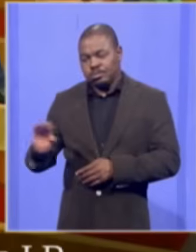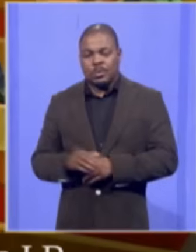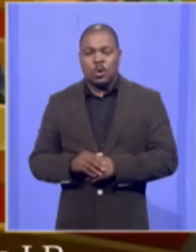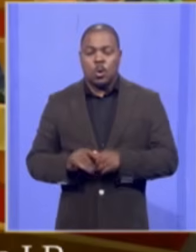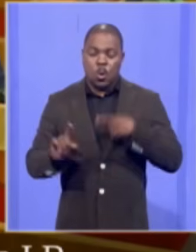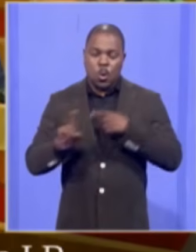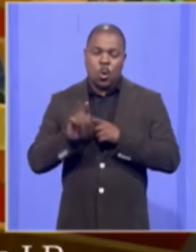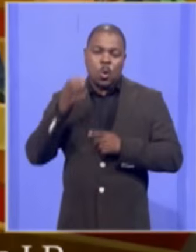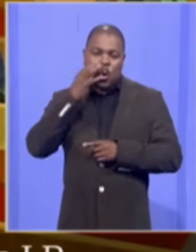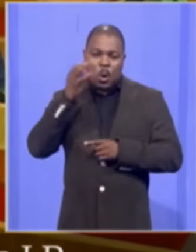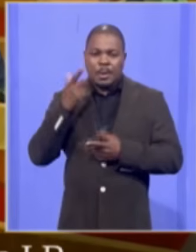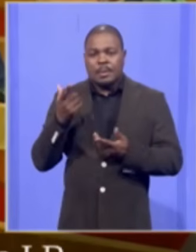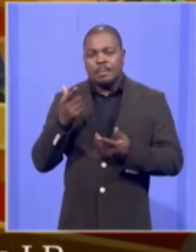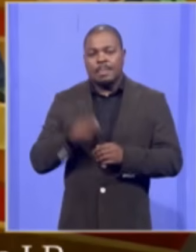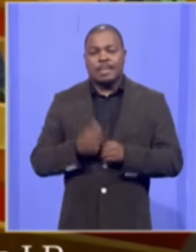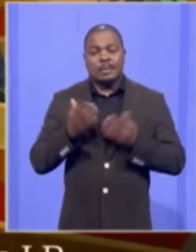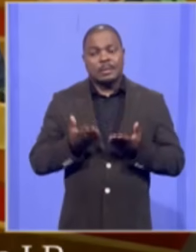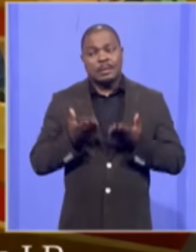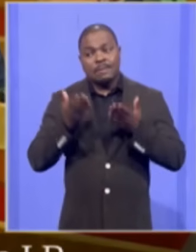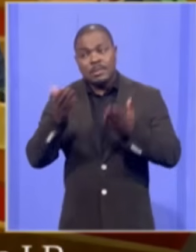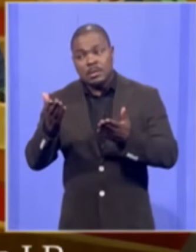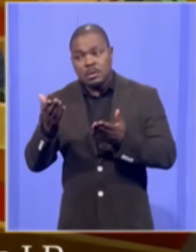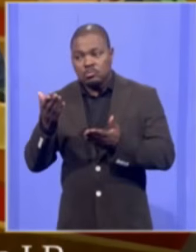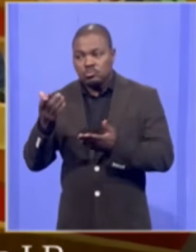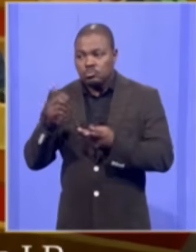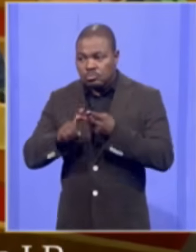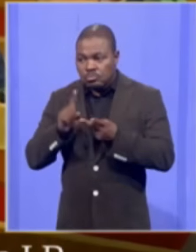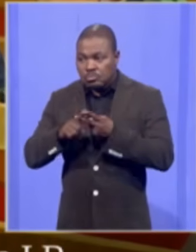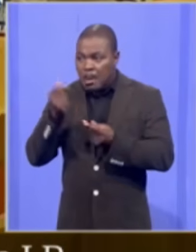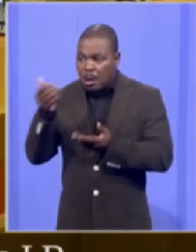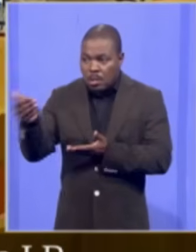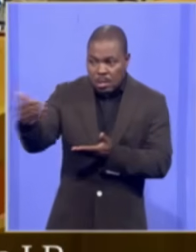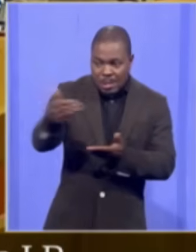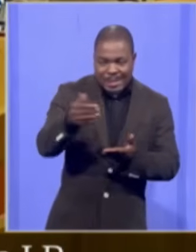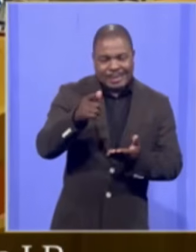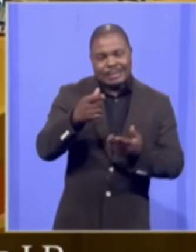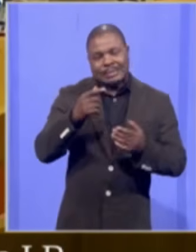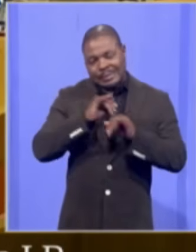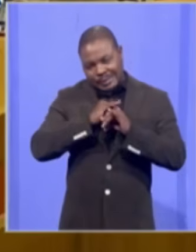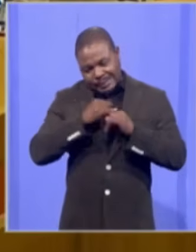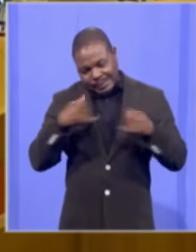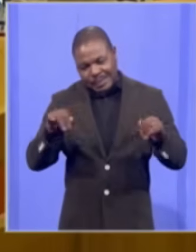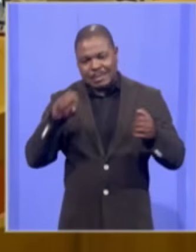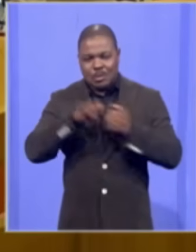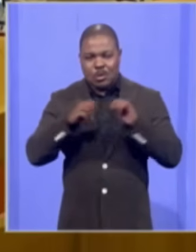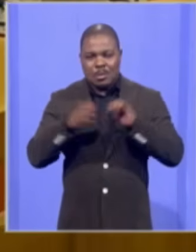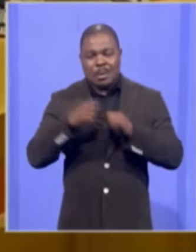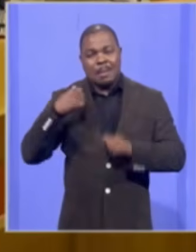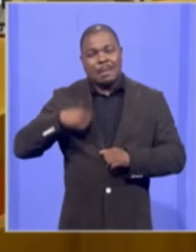bokeletsa ditjhelete tsa ditefello tsa ditshebeletso ho etsa phaello e sa le pharela dimasepaleng tse ngata.